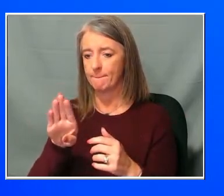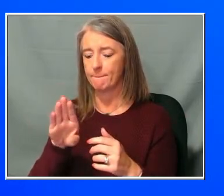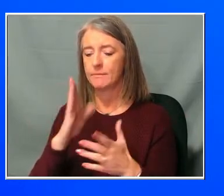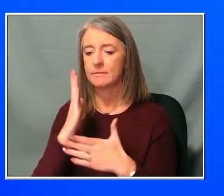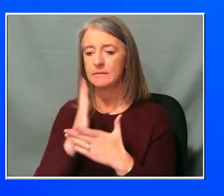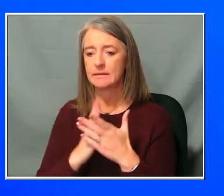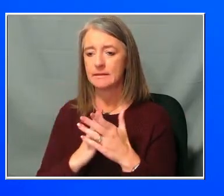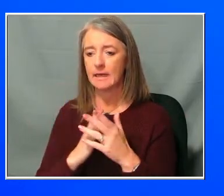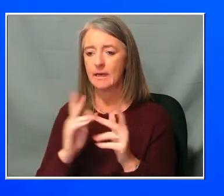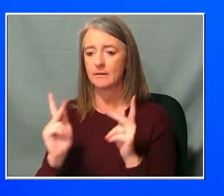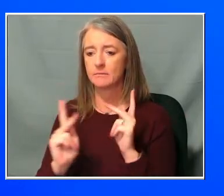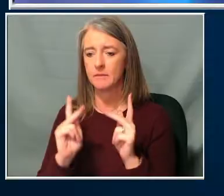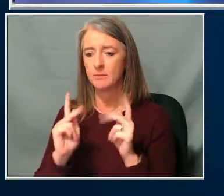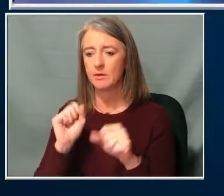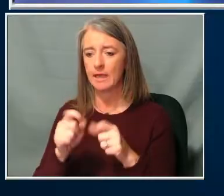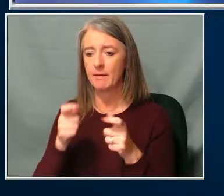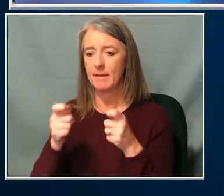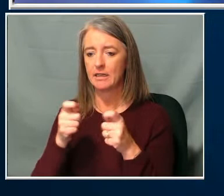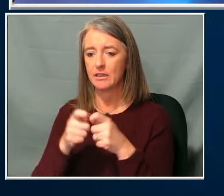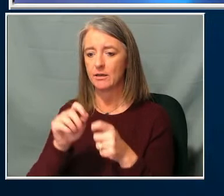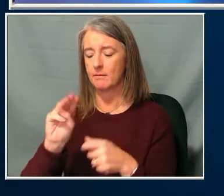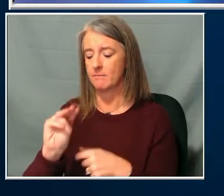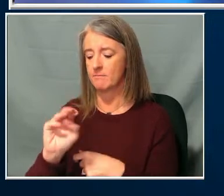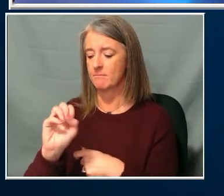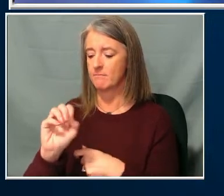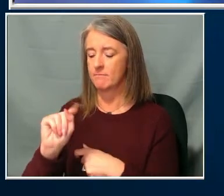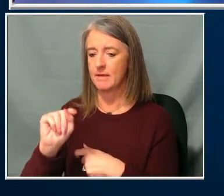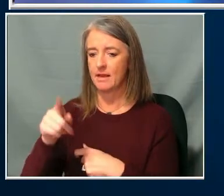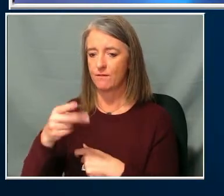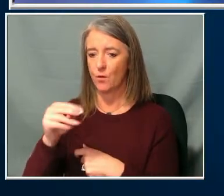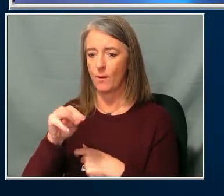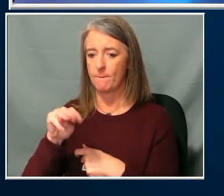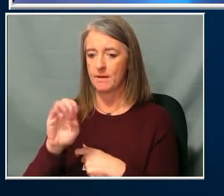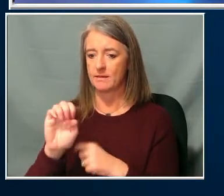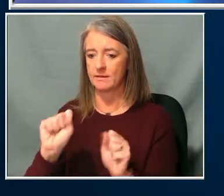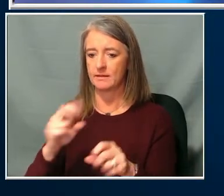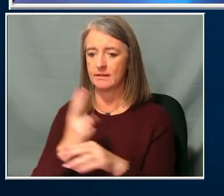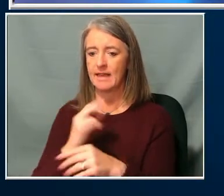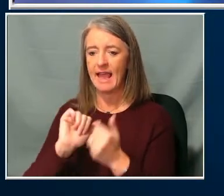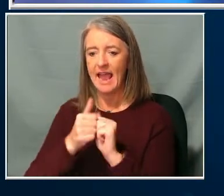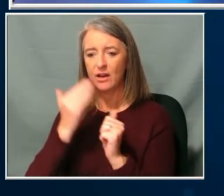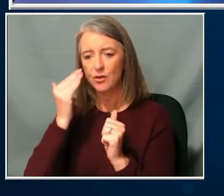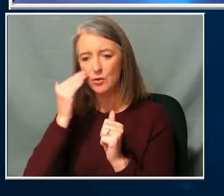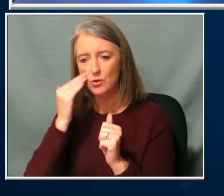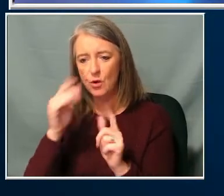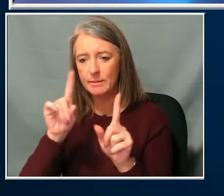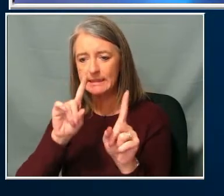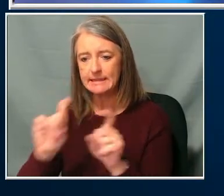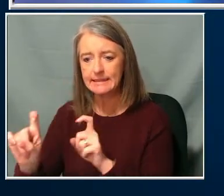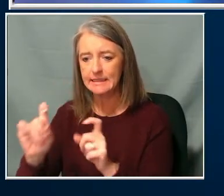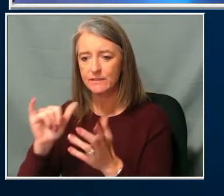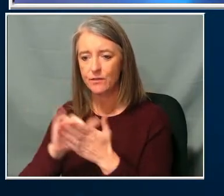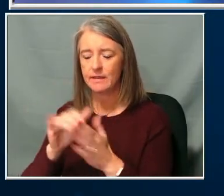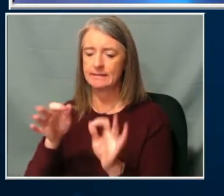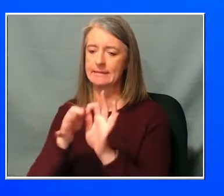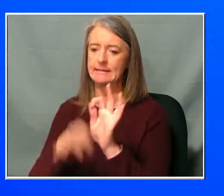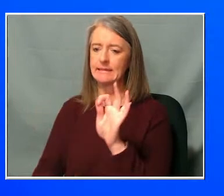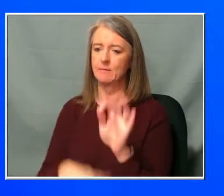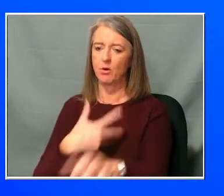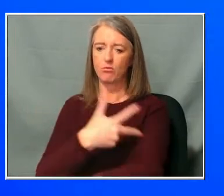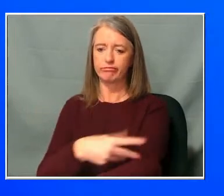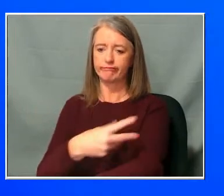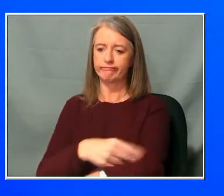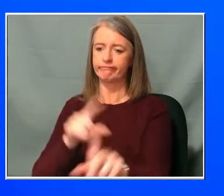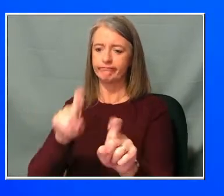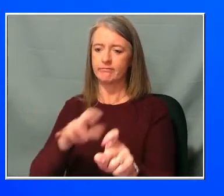metformin under certain conditions. So how would you know if you're pre-diabetic? How would you know to be even tested for that? Sure, that's a simple blood test. You can get a